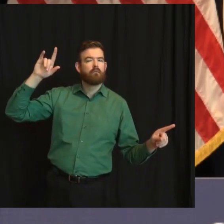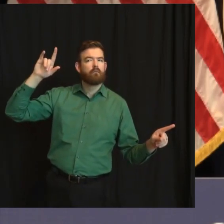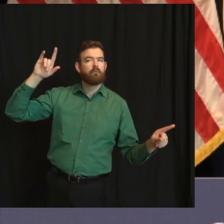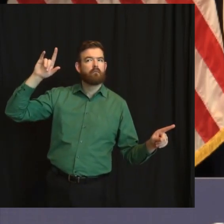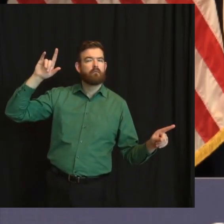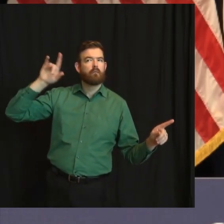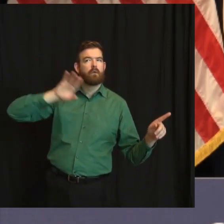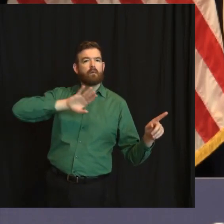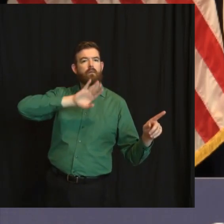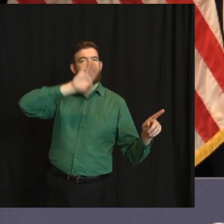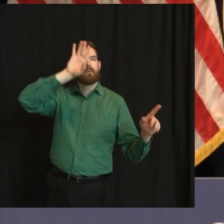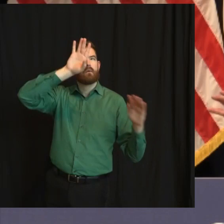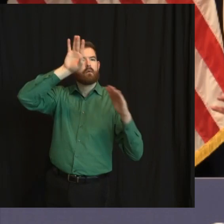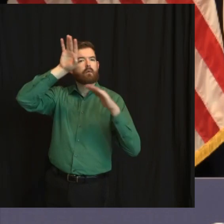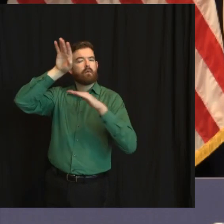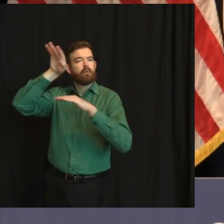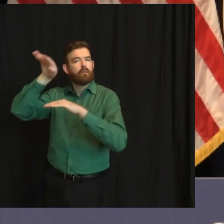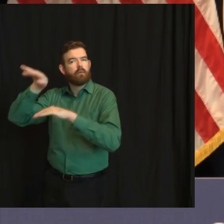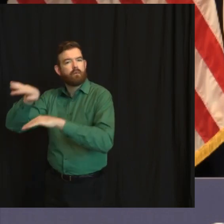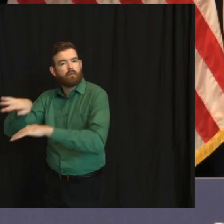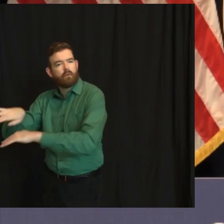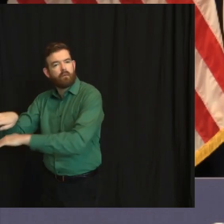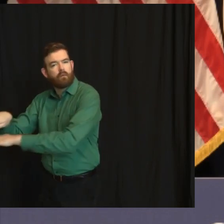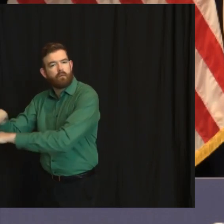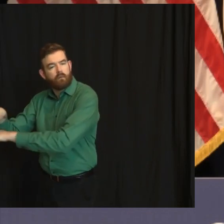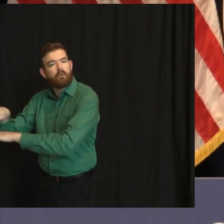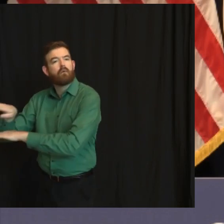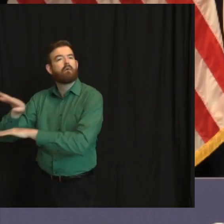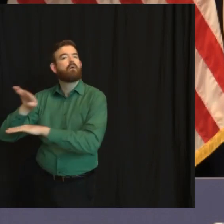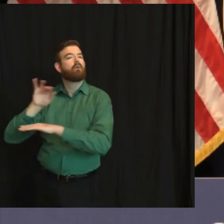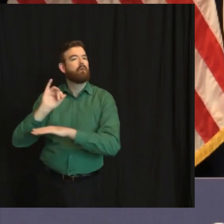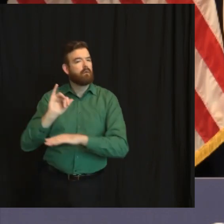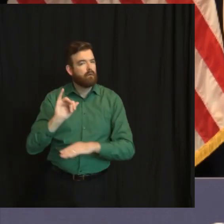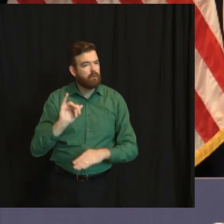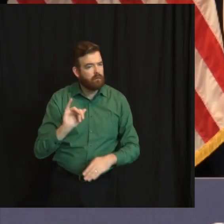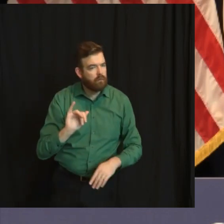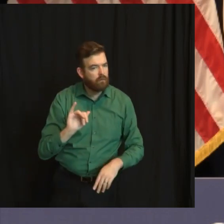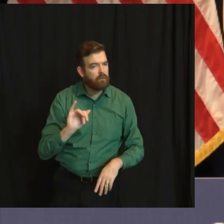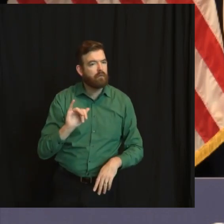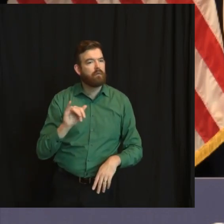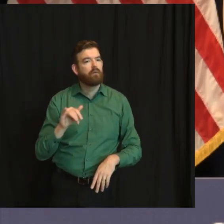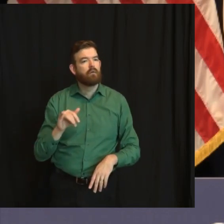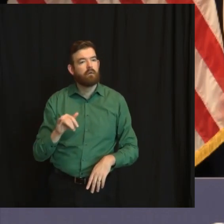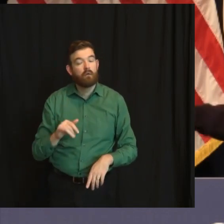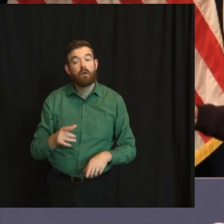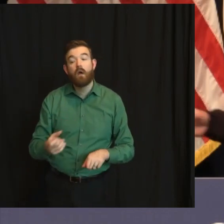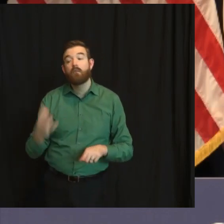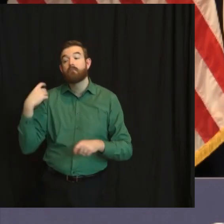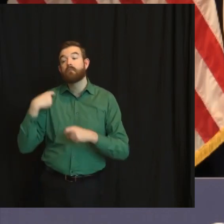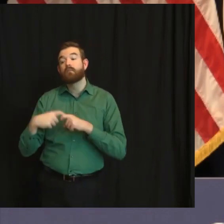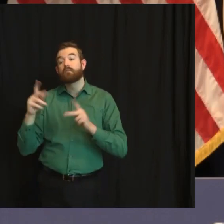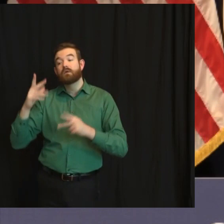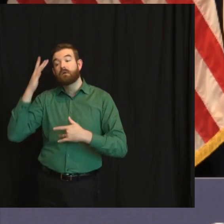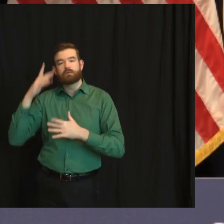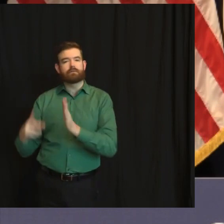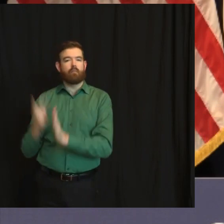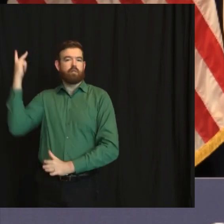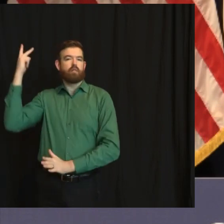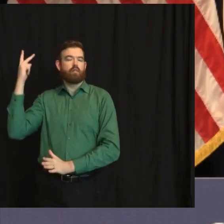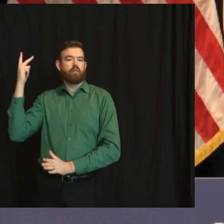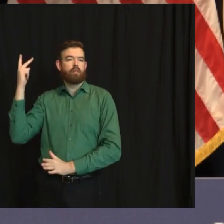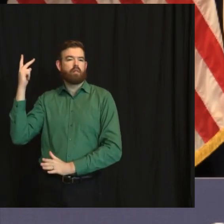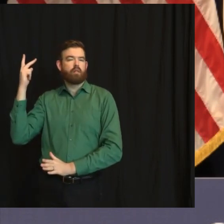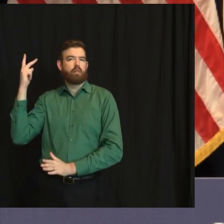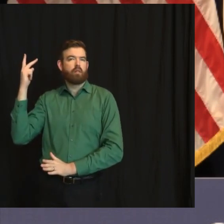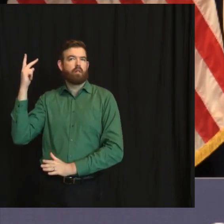50% as well, higher than the representation in the Latino communities in our state, but not translating into fatalities. So I